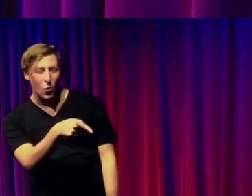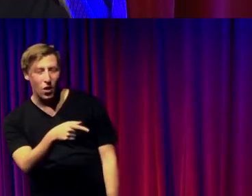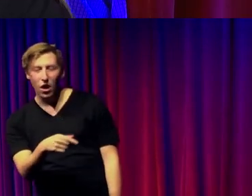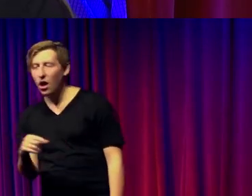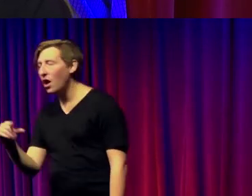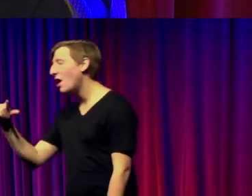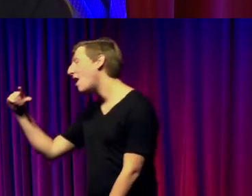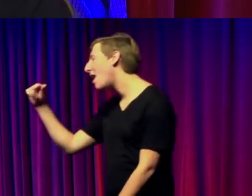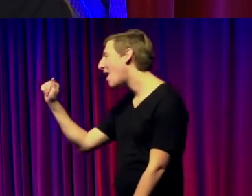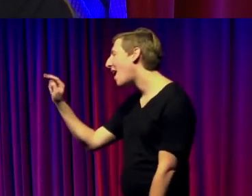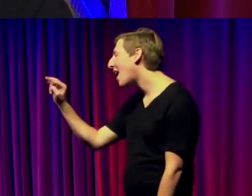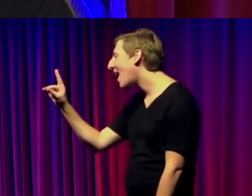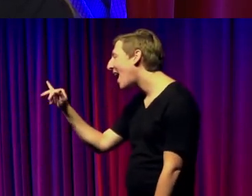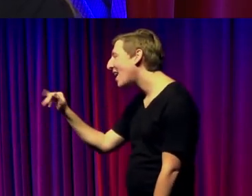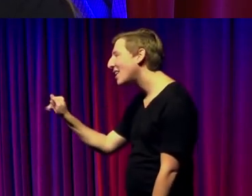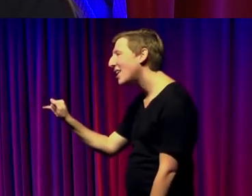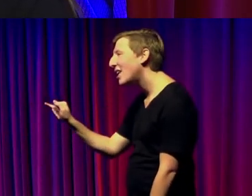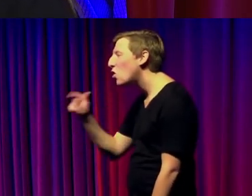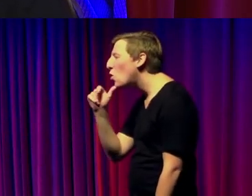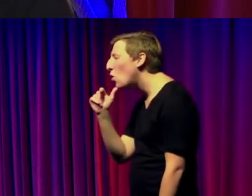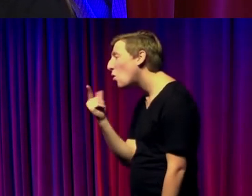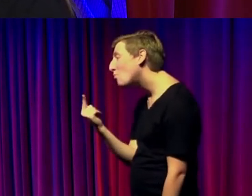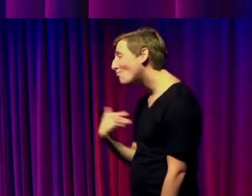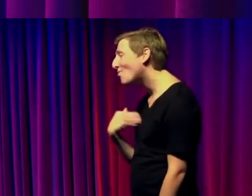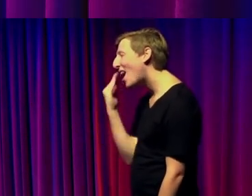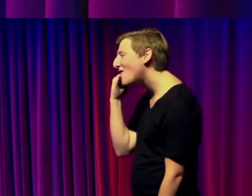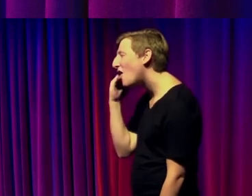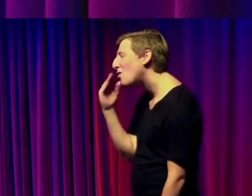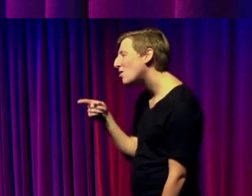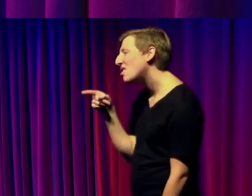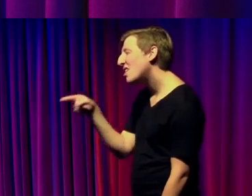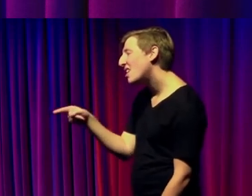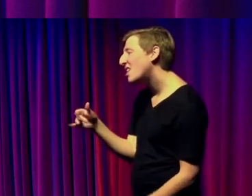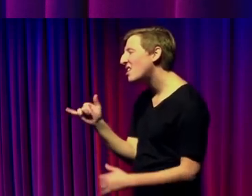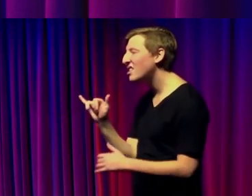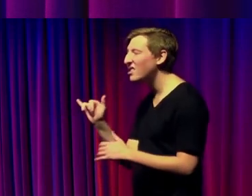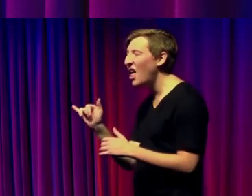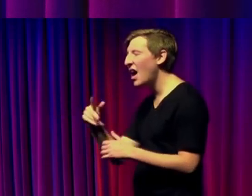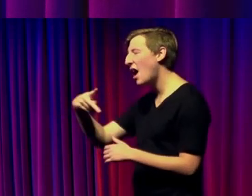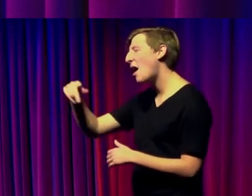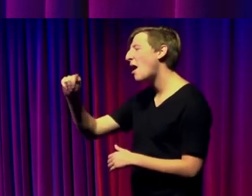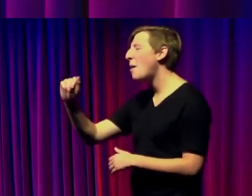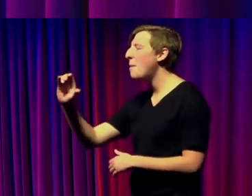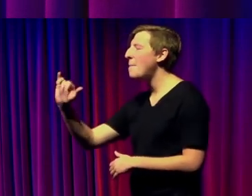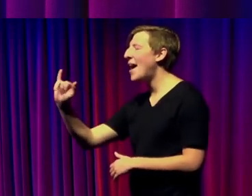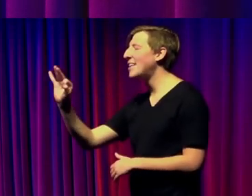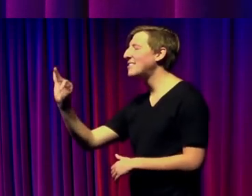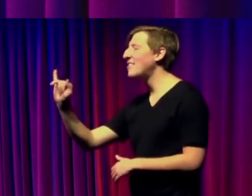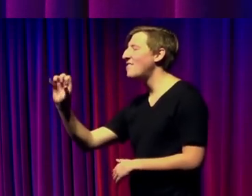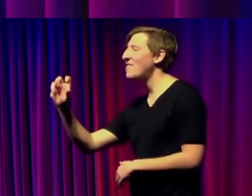was a pacifist ahead of his time. You're a smart kid. I am.